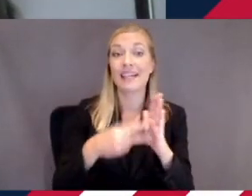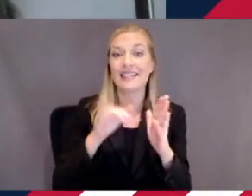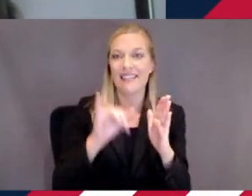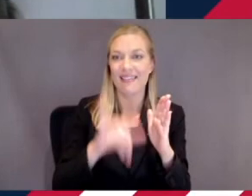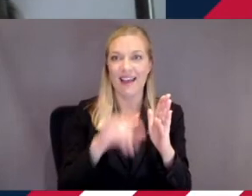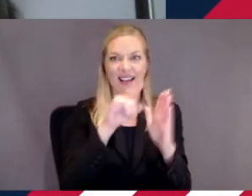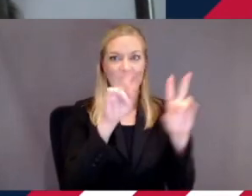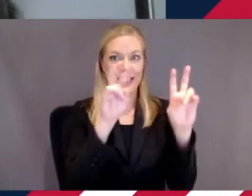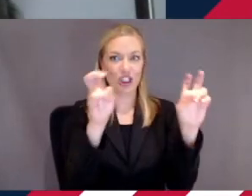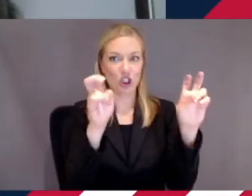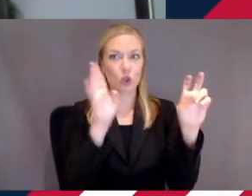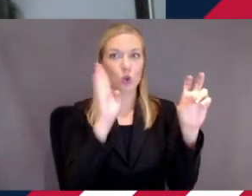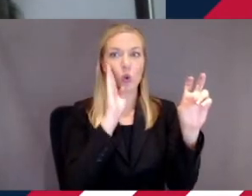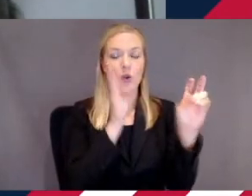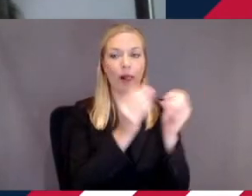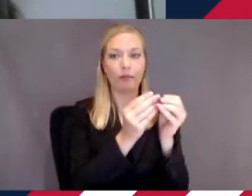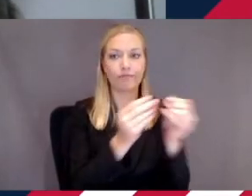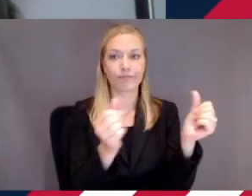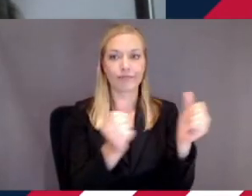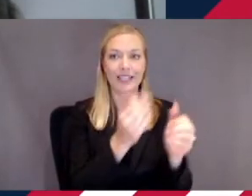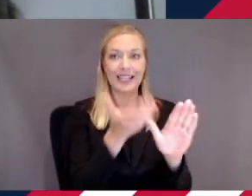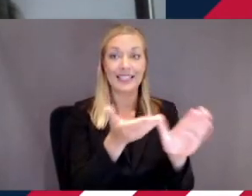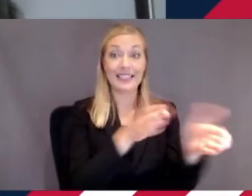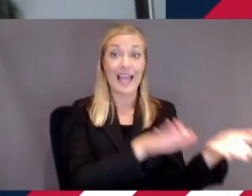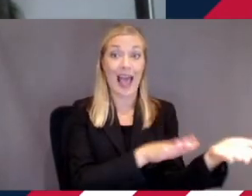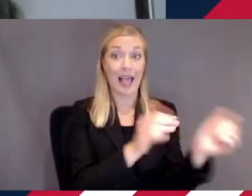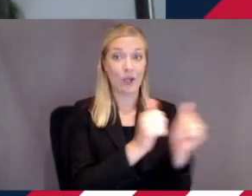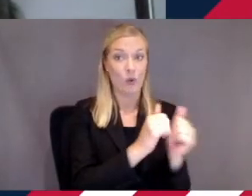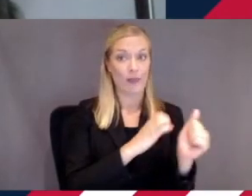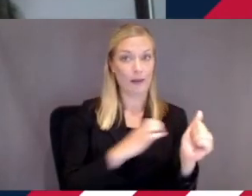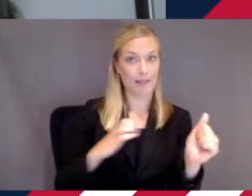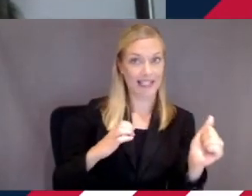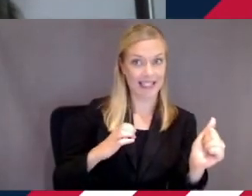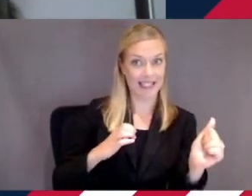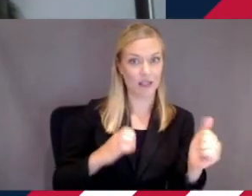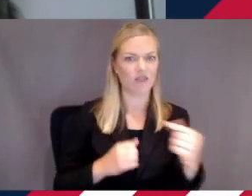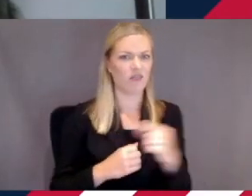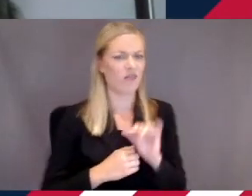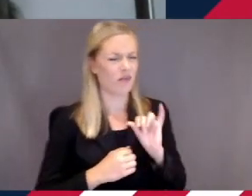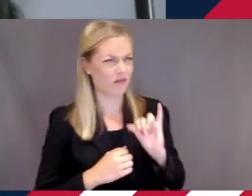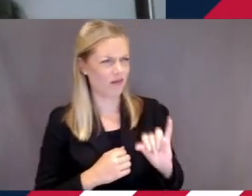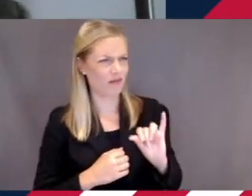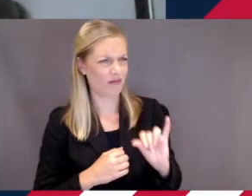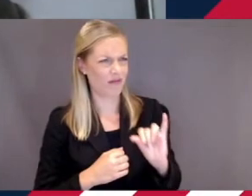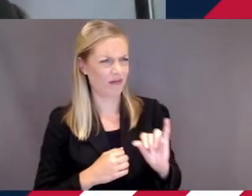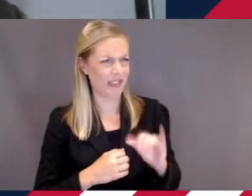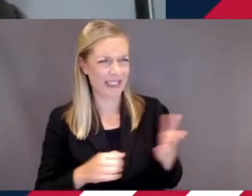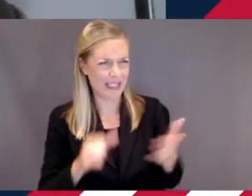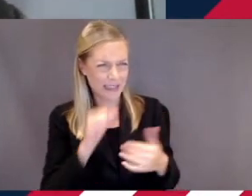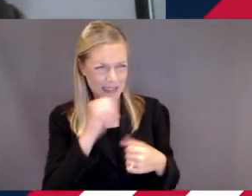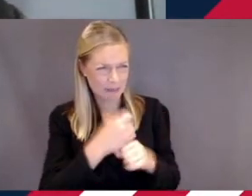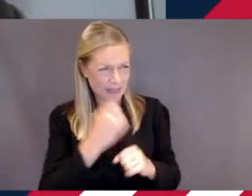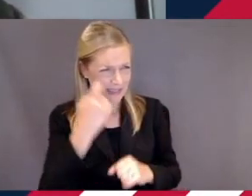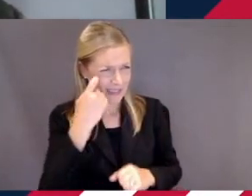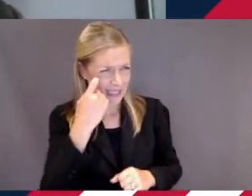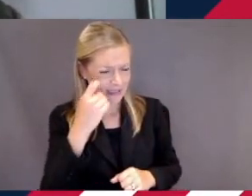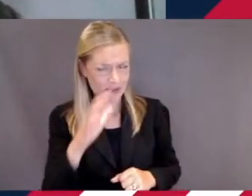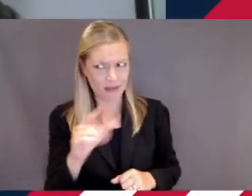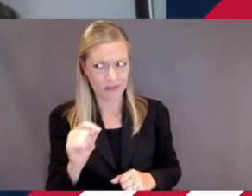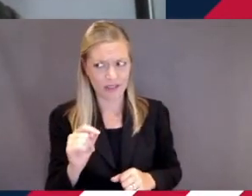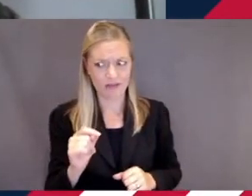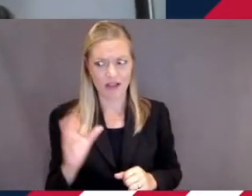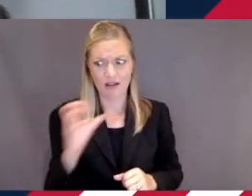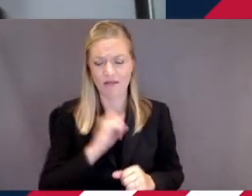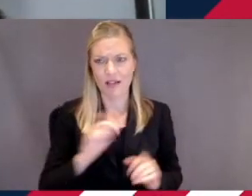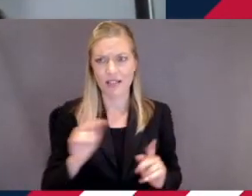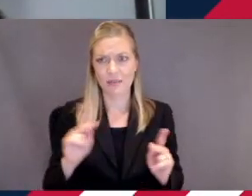Gotcha. Wow, that doesn't make any sense at all, it seems, but I guess people should vote however their conscience tells them.